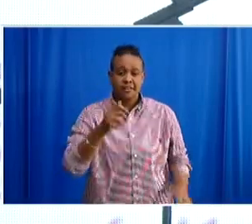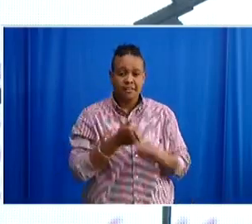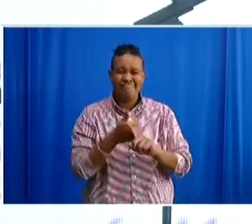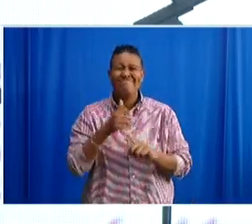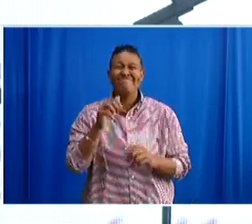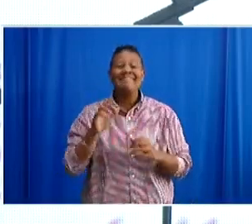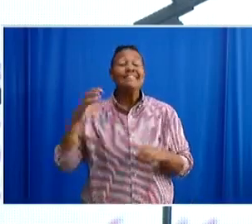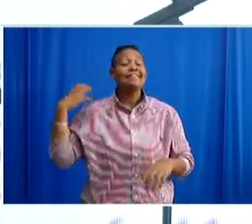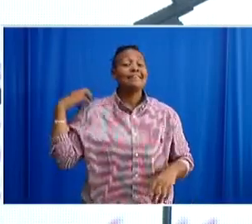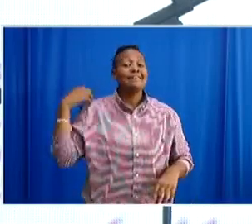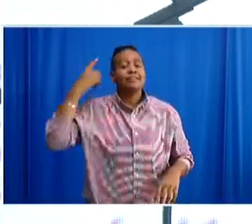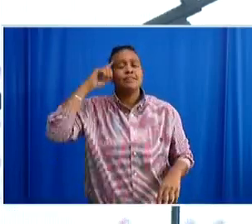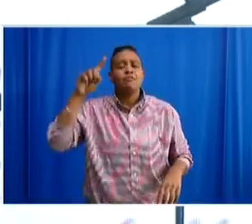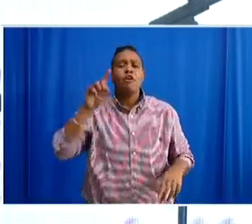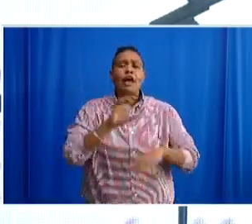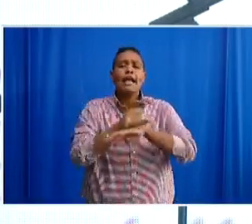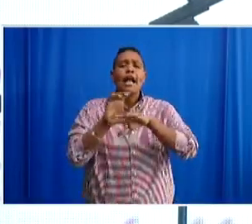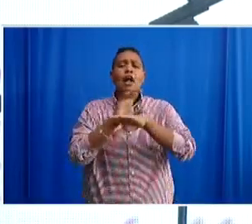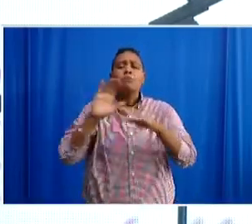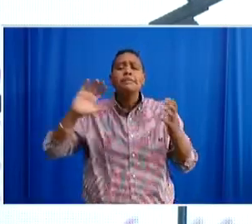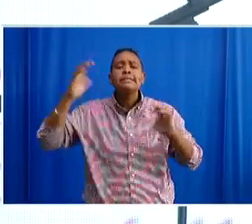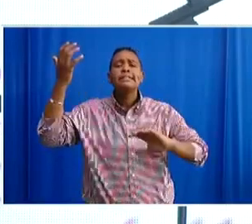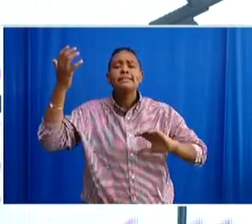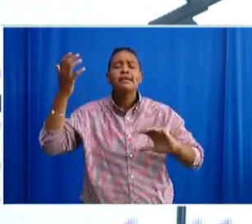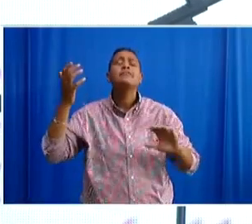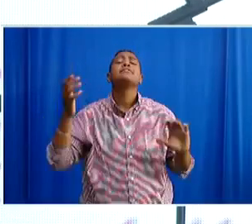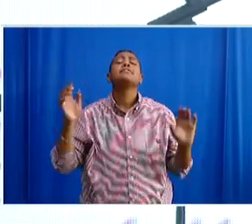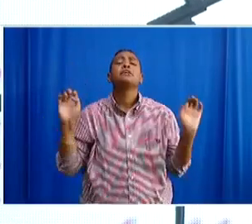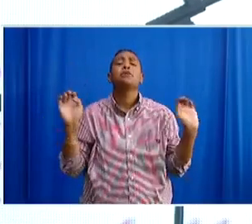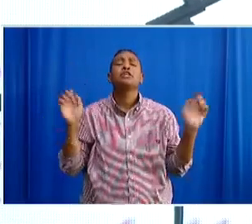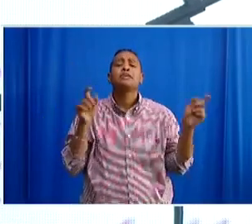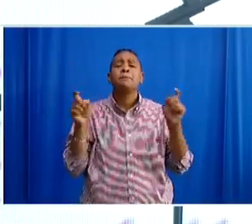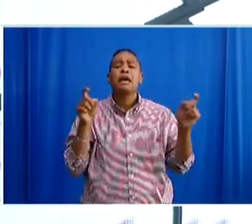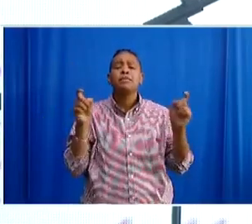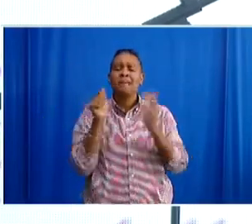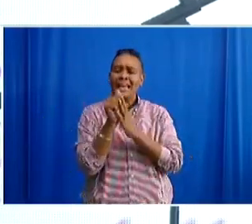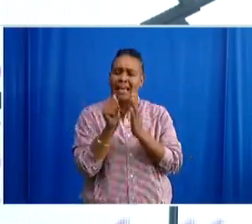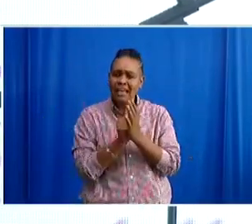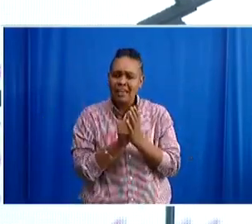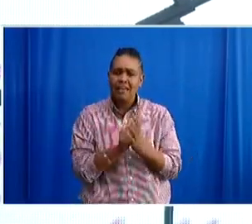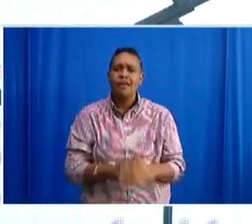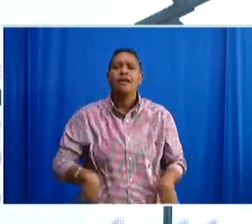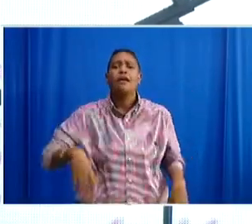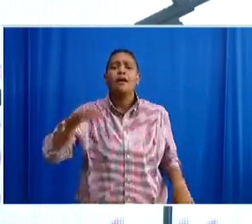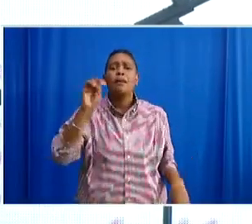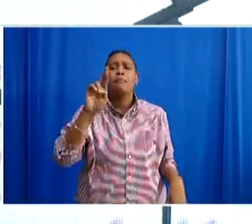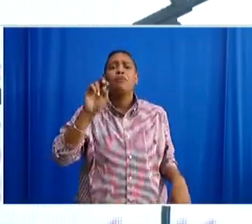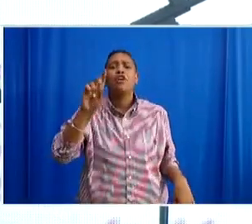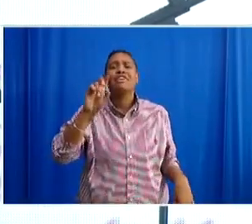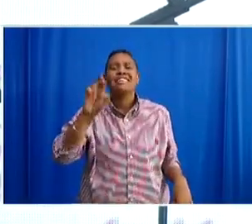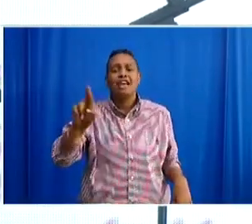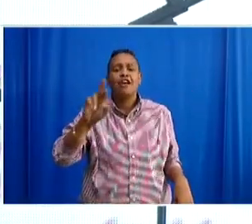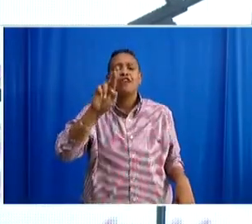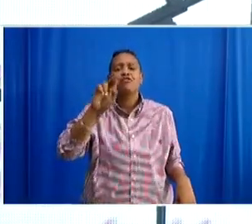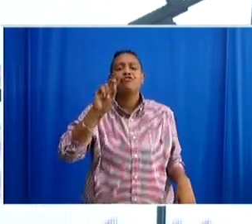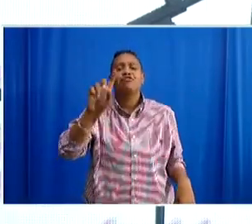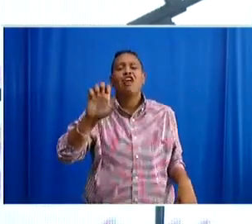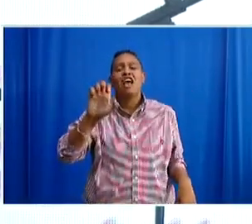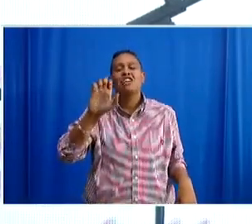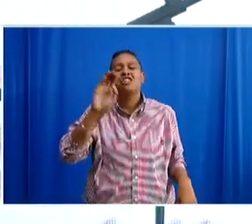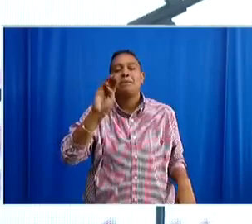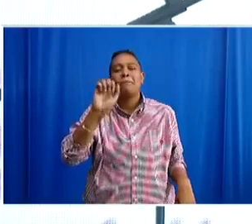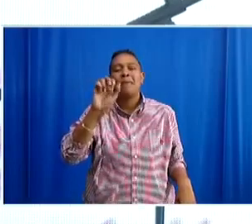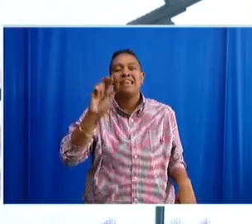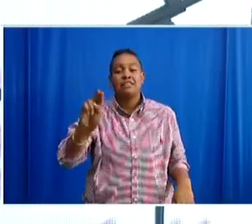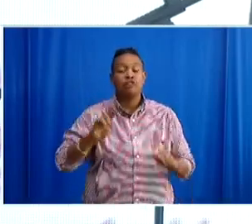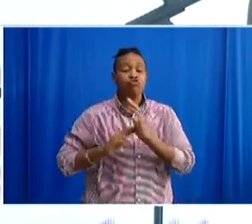Disaster Emergency Management Agency, CDEMA, Brigadier Raj Mason, representing the